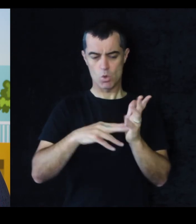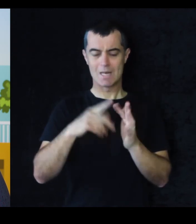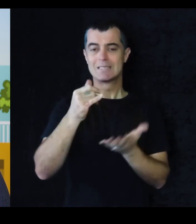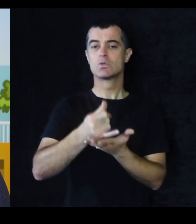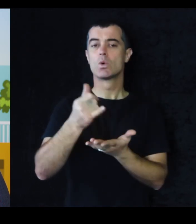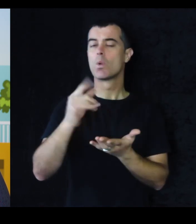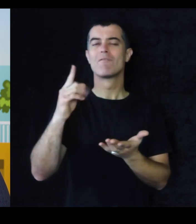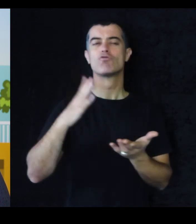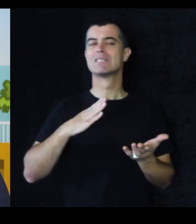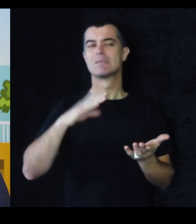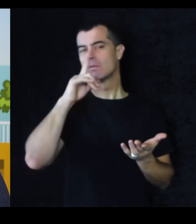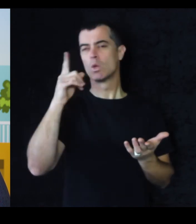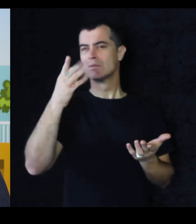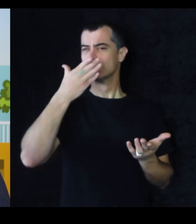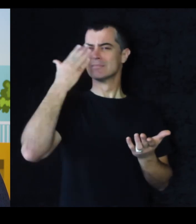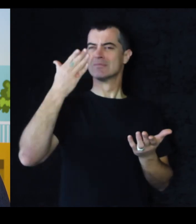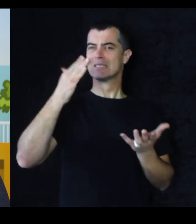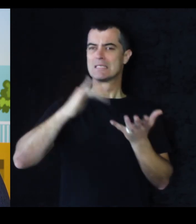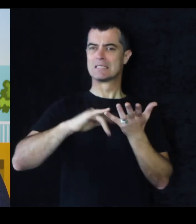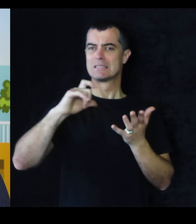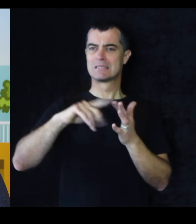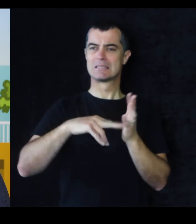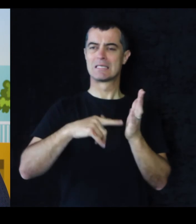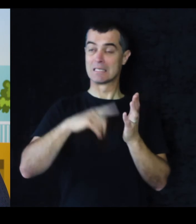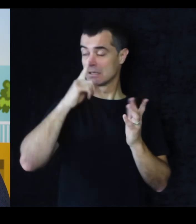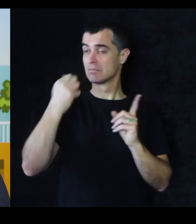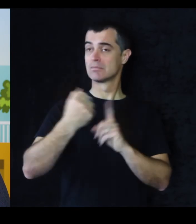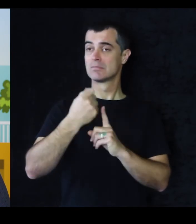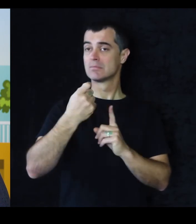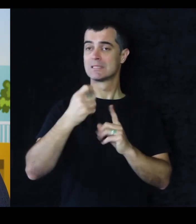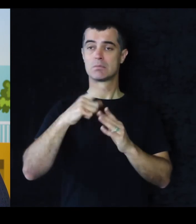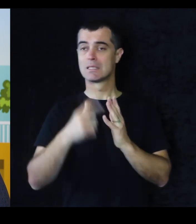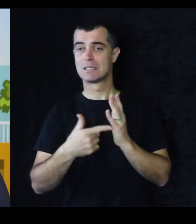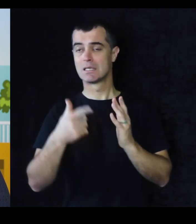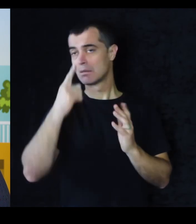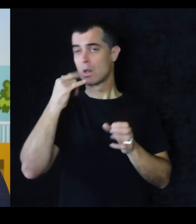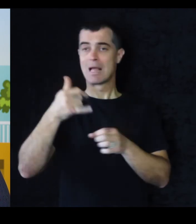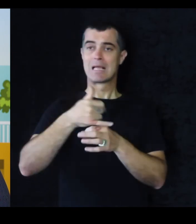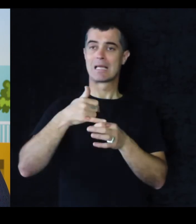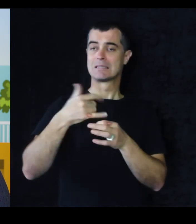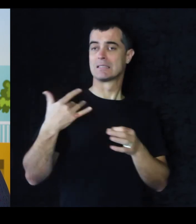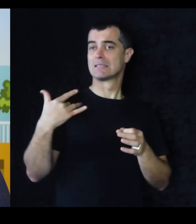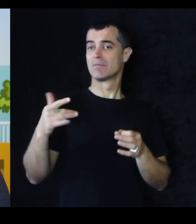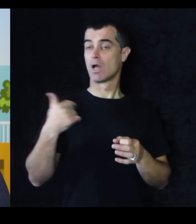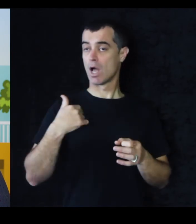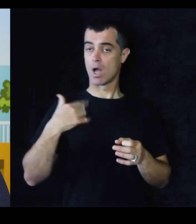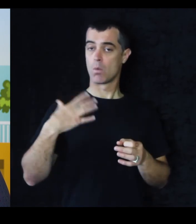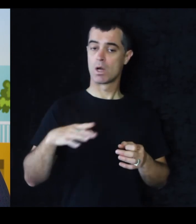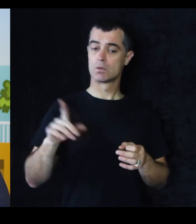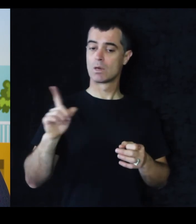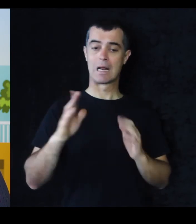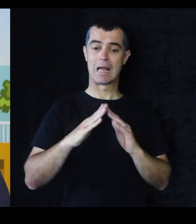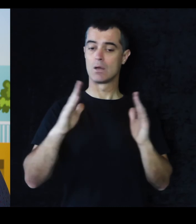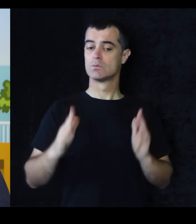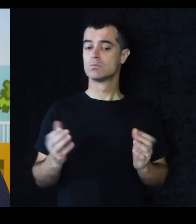people are very sensitive to scent, which can be caused by a number of different disabilities, people with multiple chemical sensitivities. So what I'm looking for is a place that